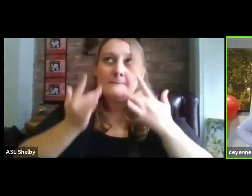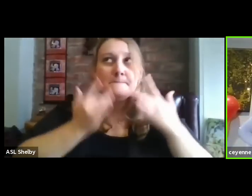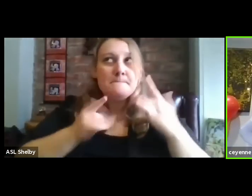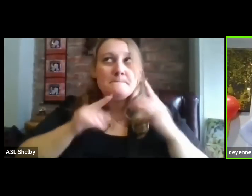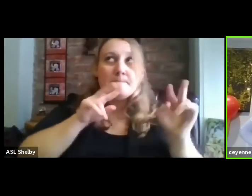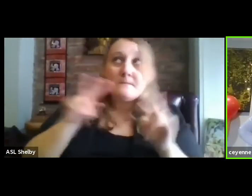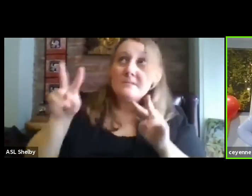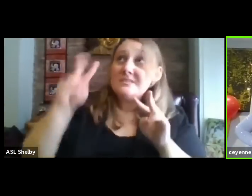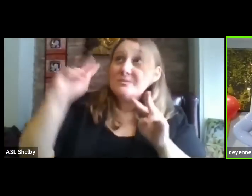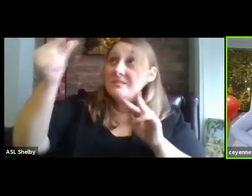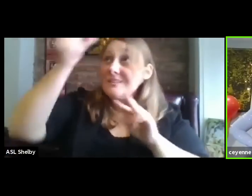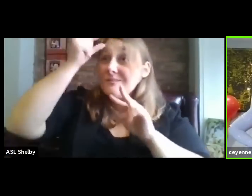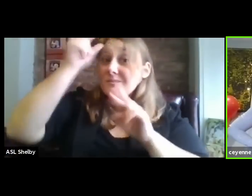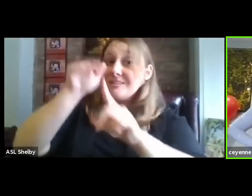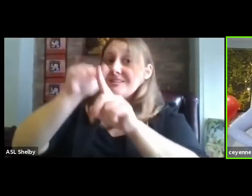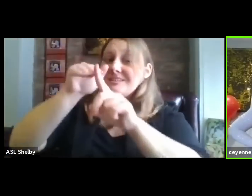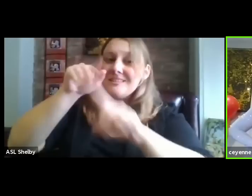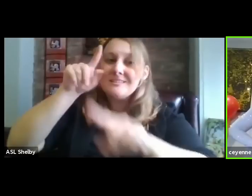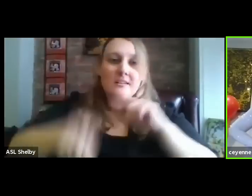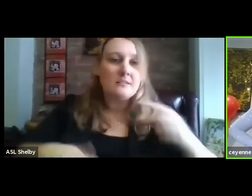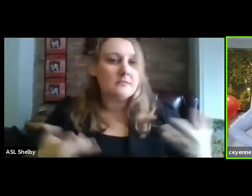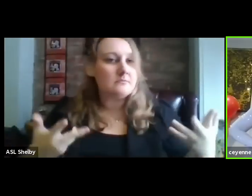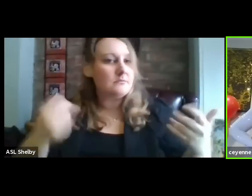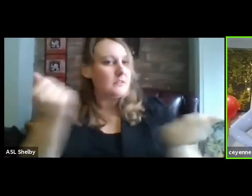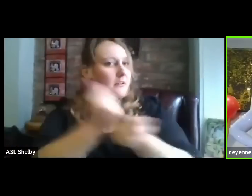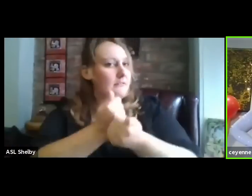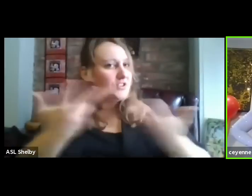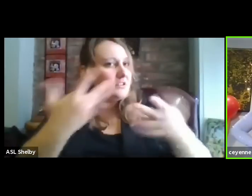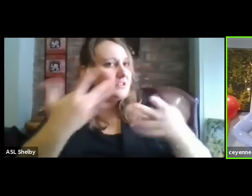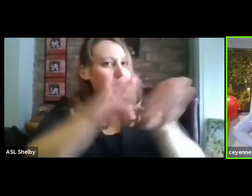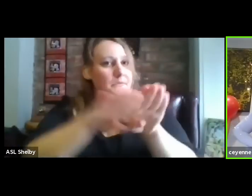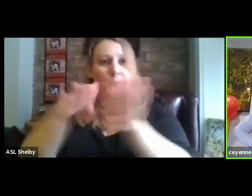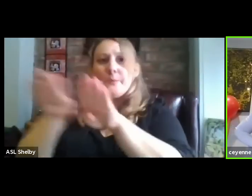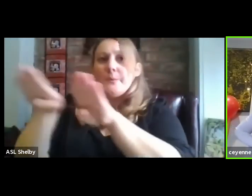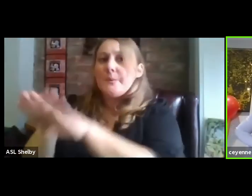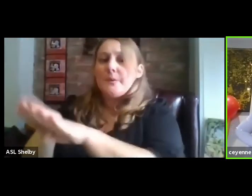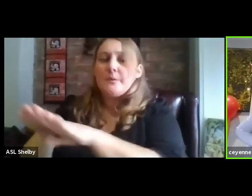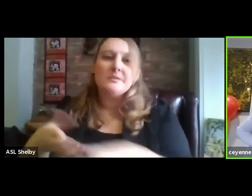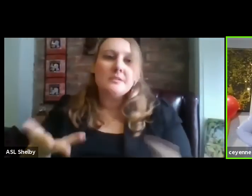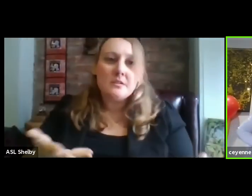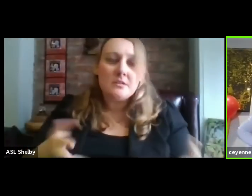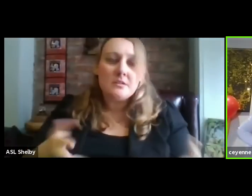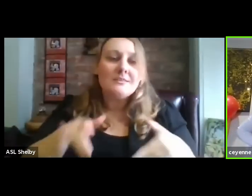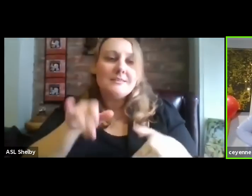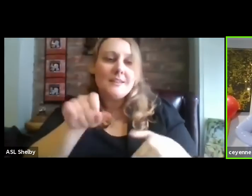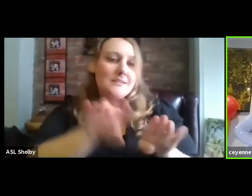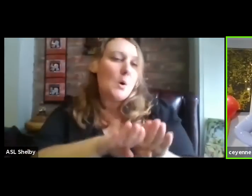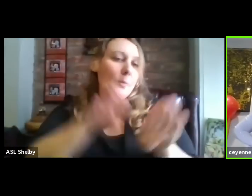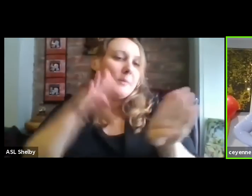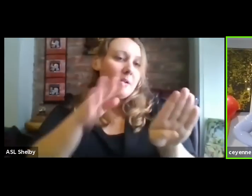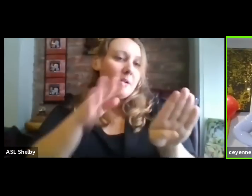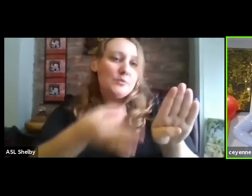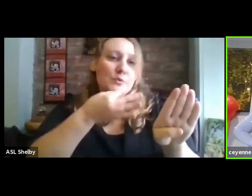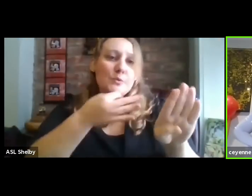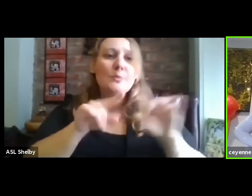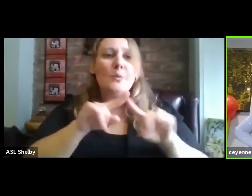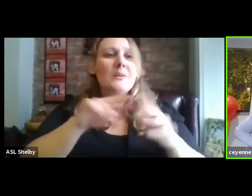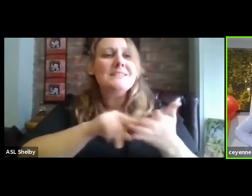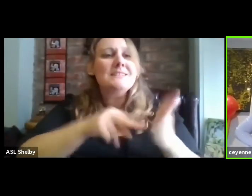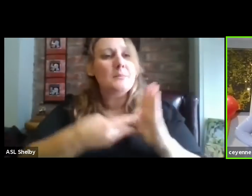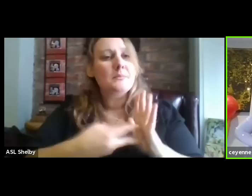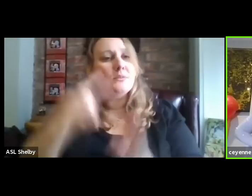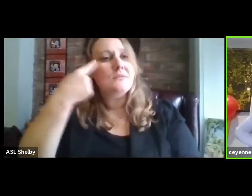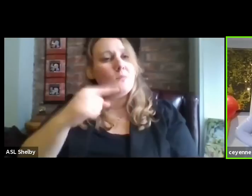to the government because everything is closed. It's opening back up, but what does opening up look like for a Black trans woman? What